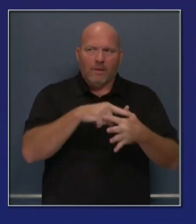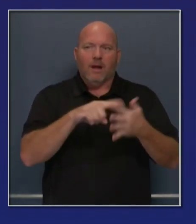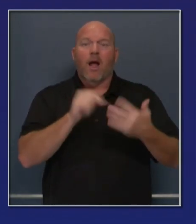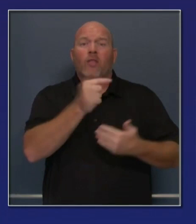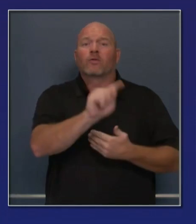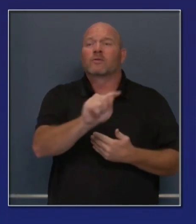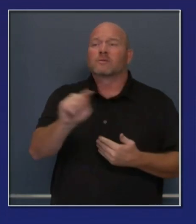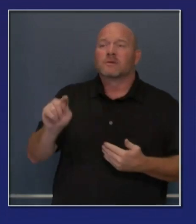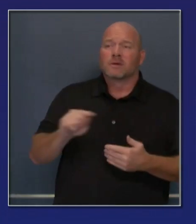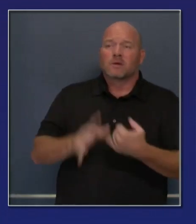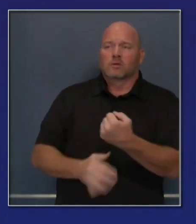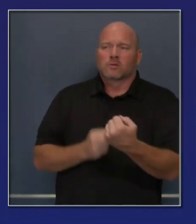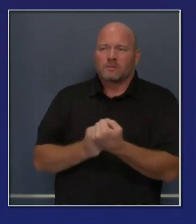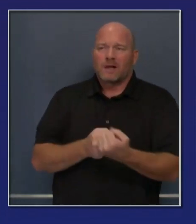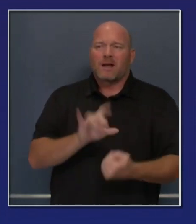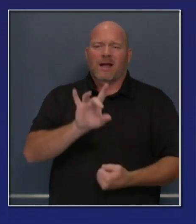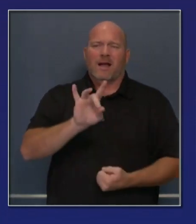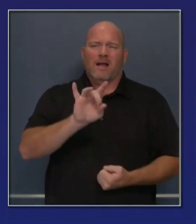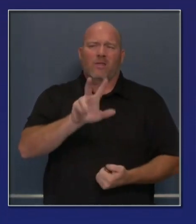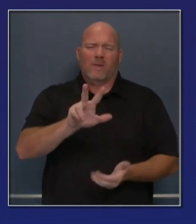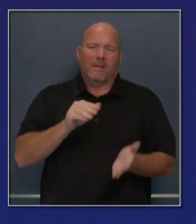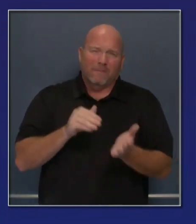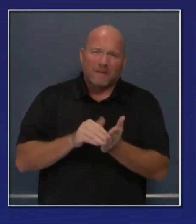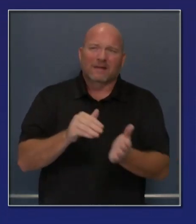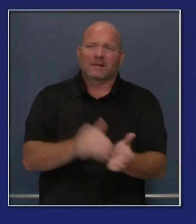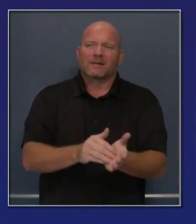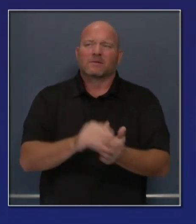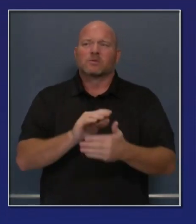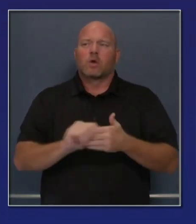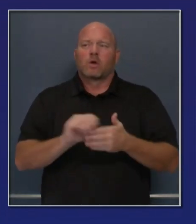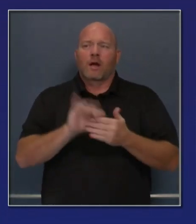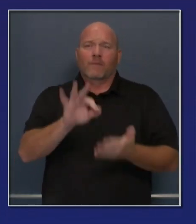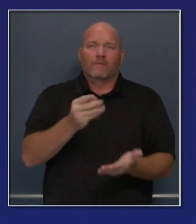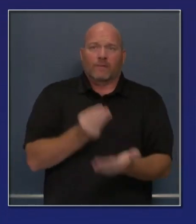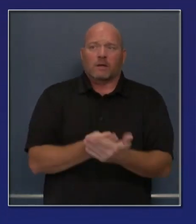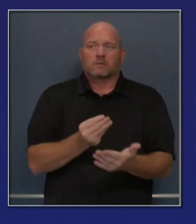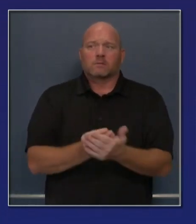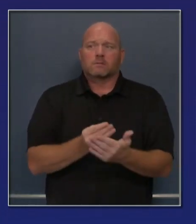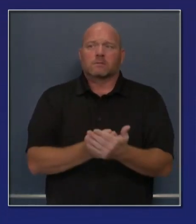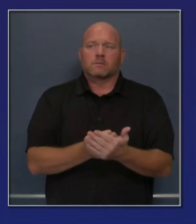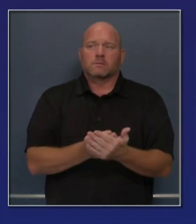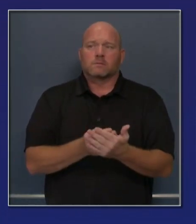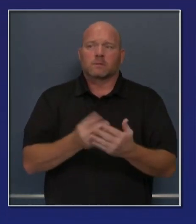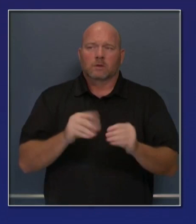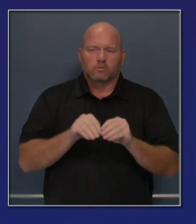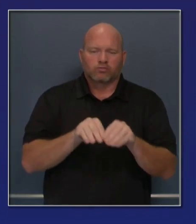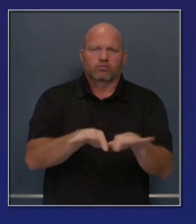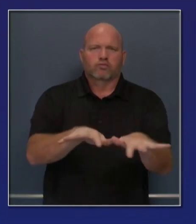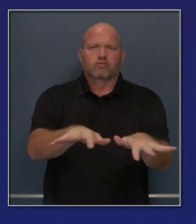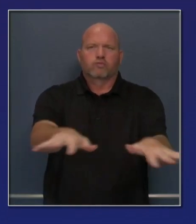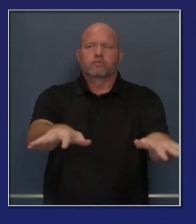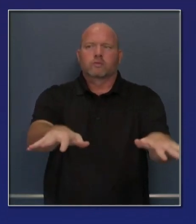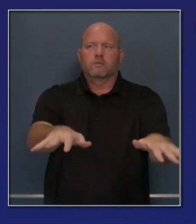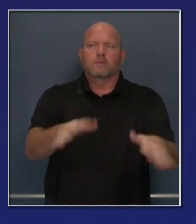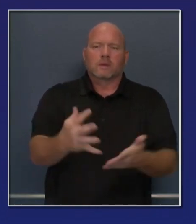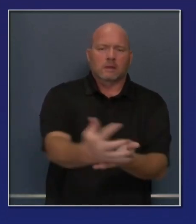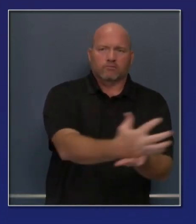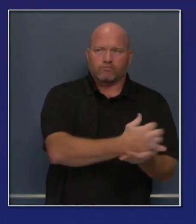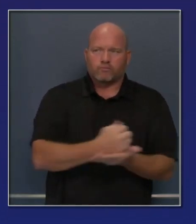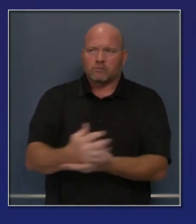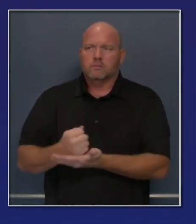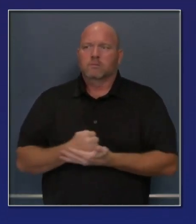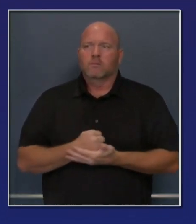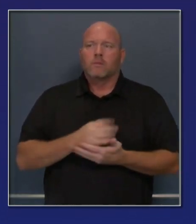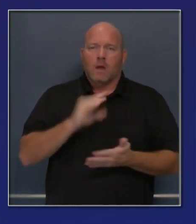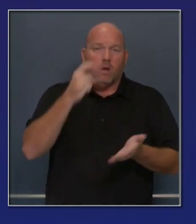some $83 million in philanthropic funds have been generated and